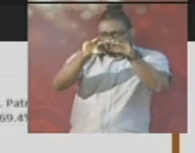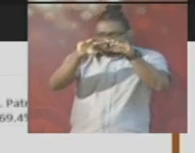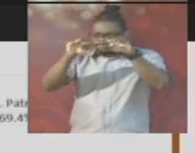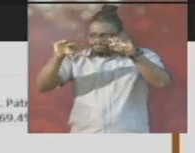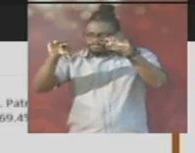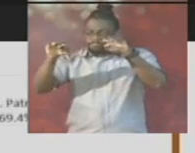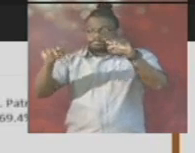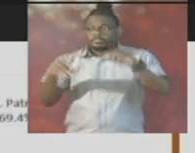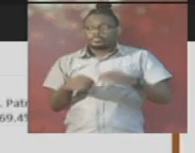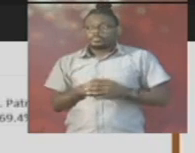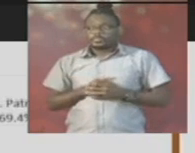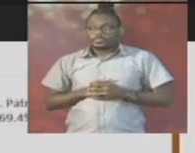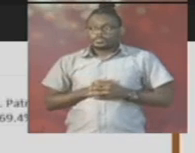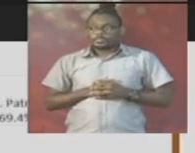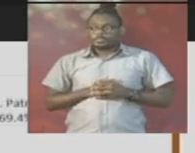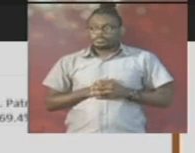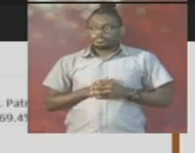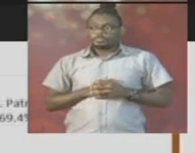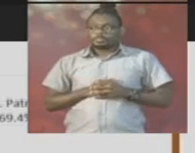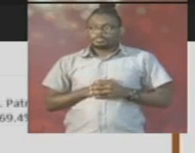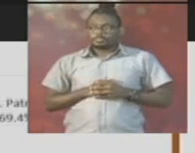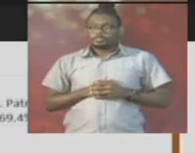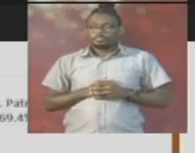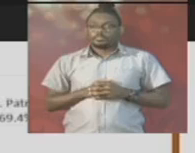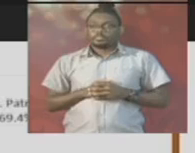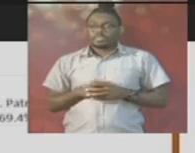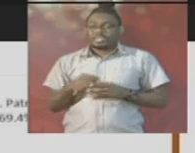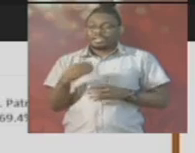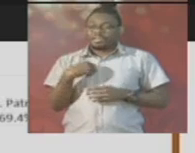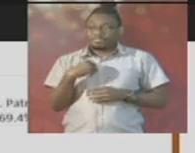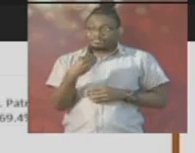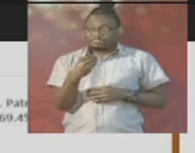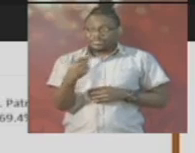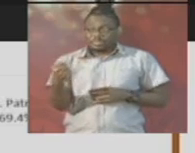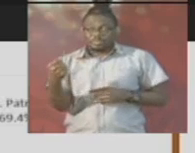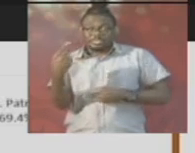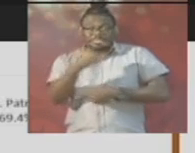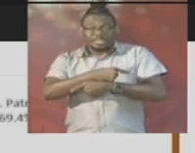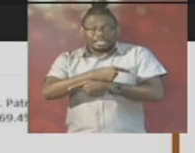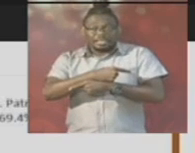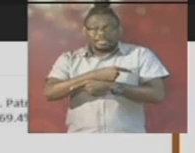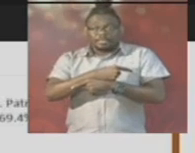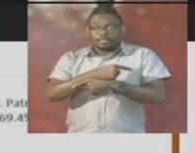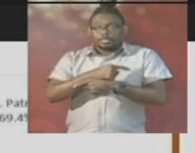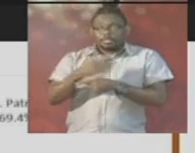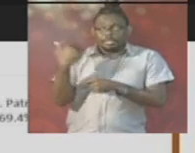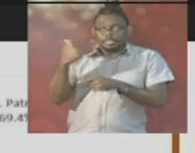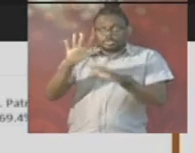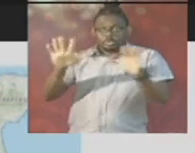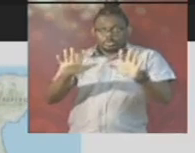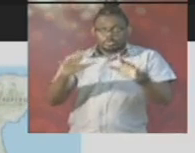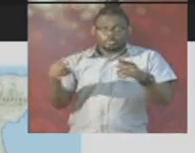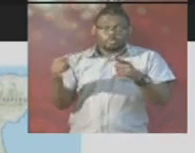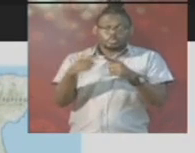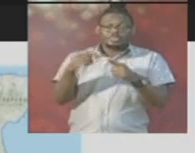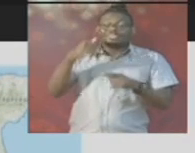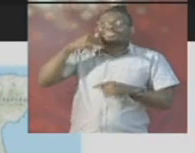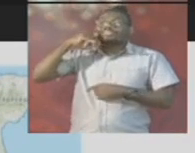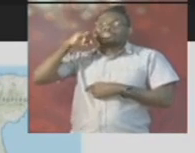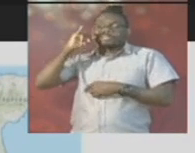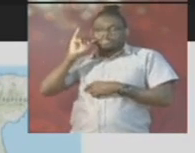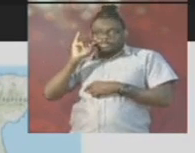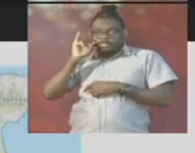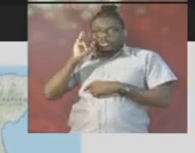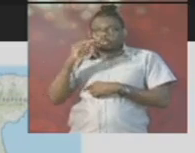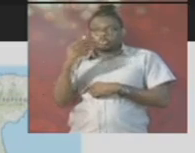Of importance, we saw some large numbers over the last couple of days between Sunday and yesterday. If we look at the next slide with the maps, we see that